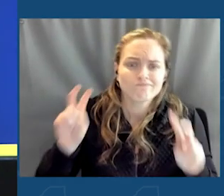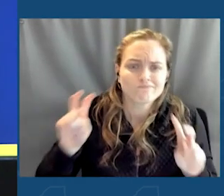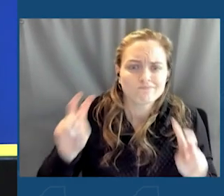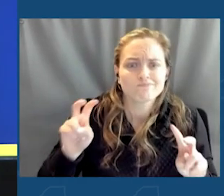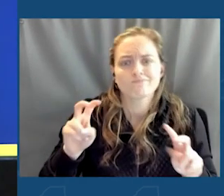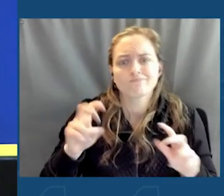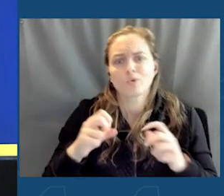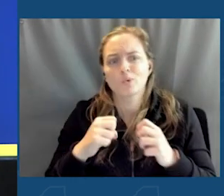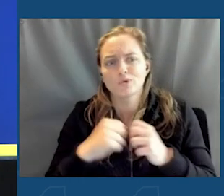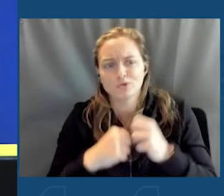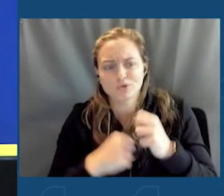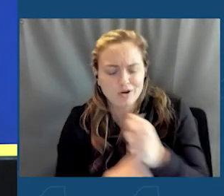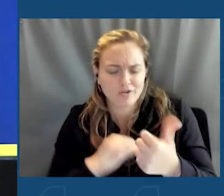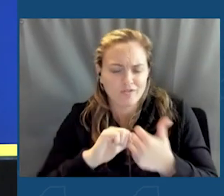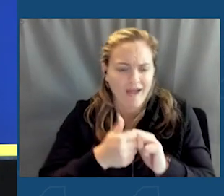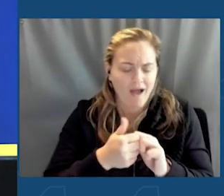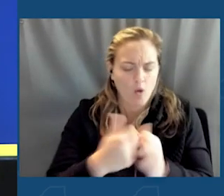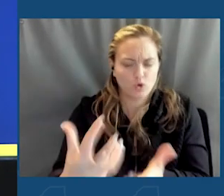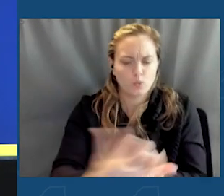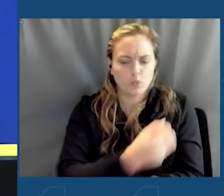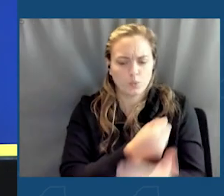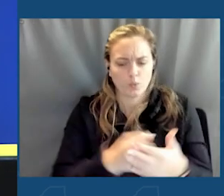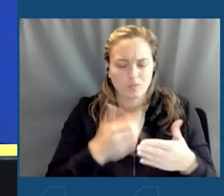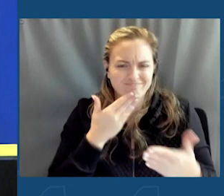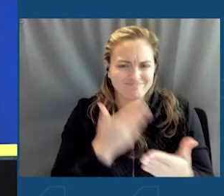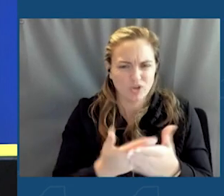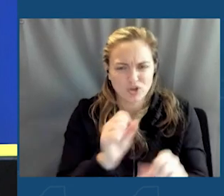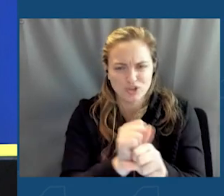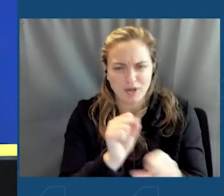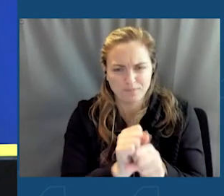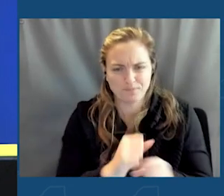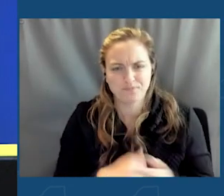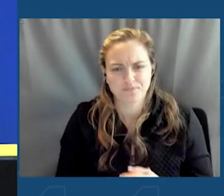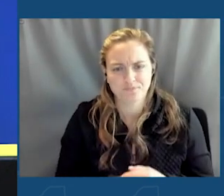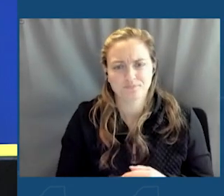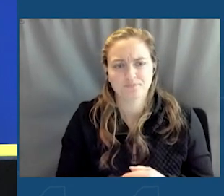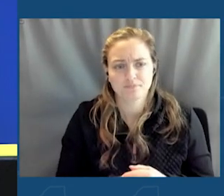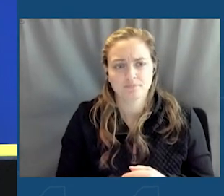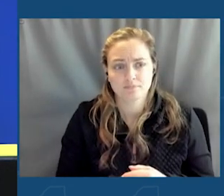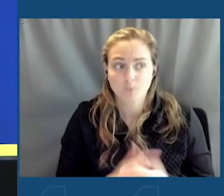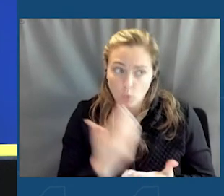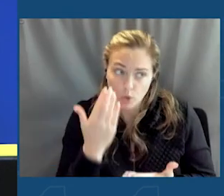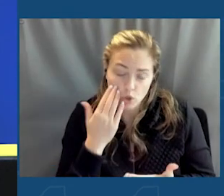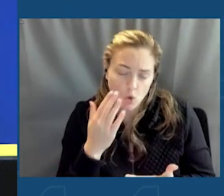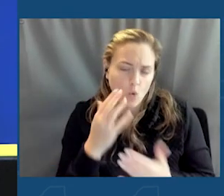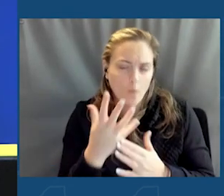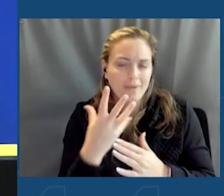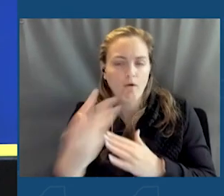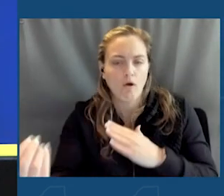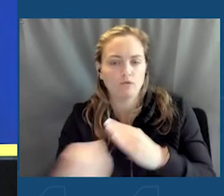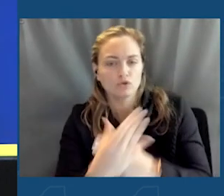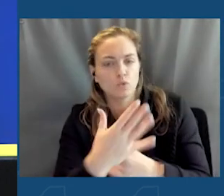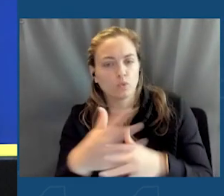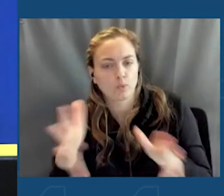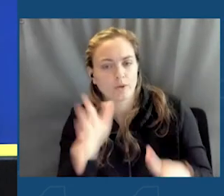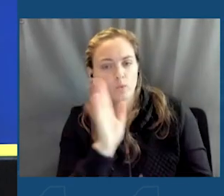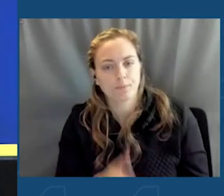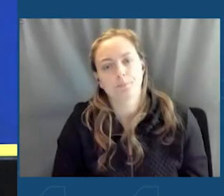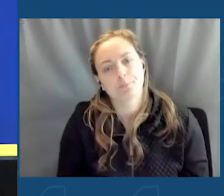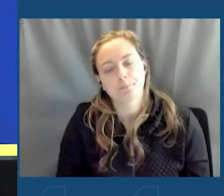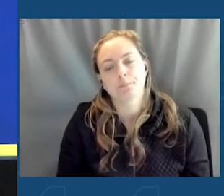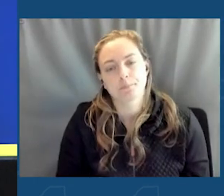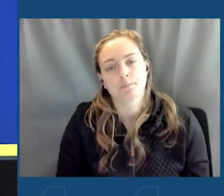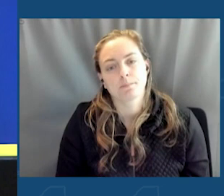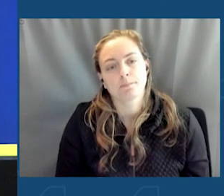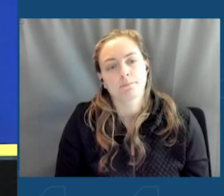way to gain lasting careers. And many of those careers we know will be in offshore wind. From